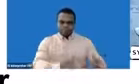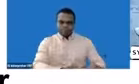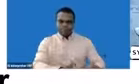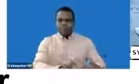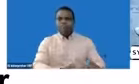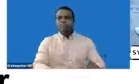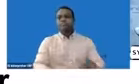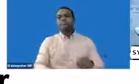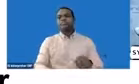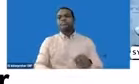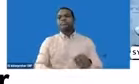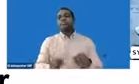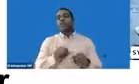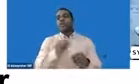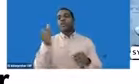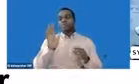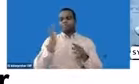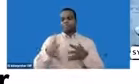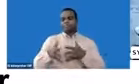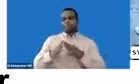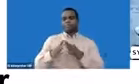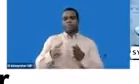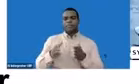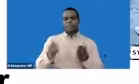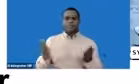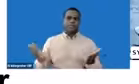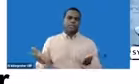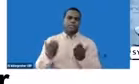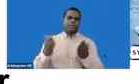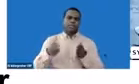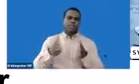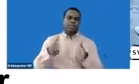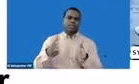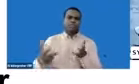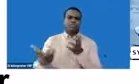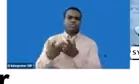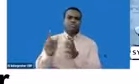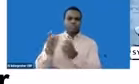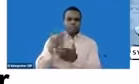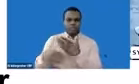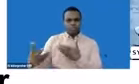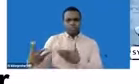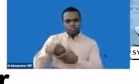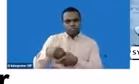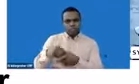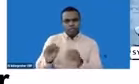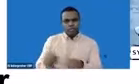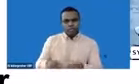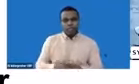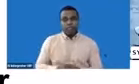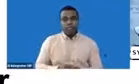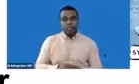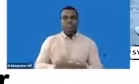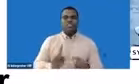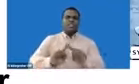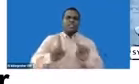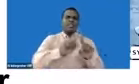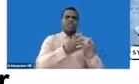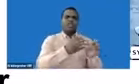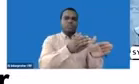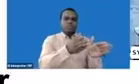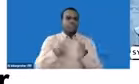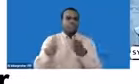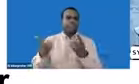many different tools are used as well for the non-compliance part of the automatic testing. So I'm sorry for sounding